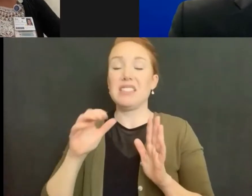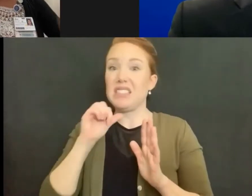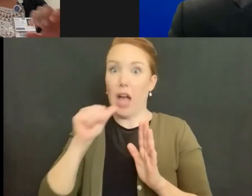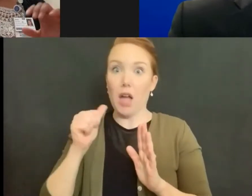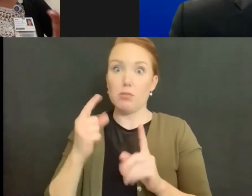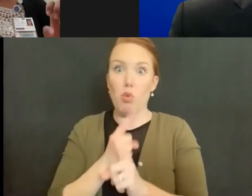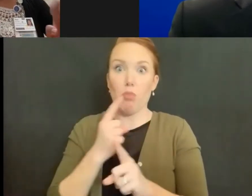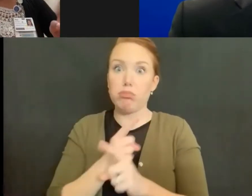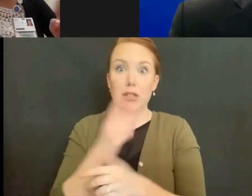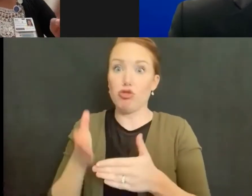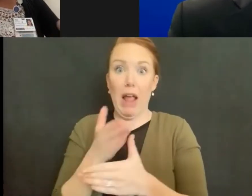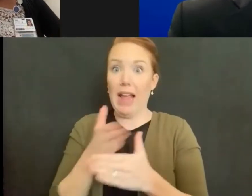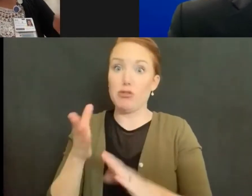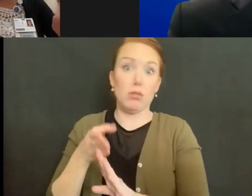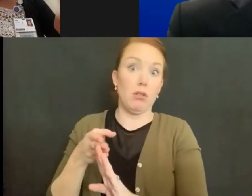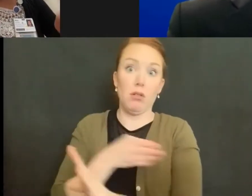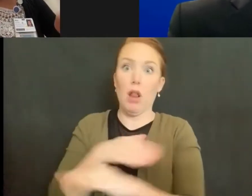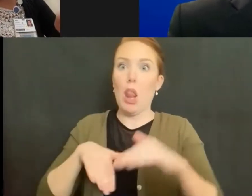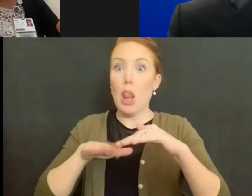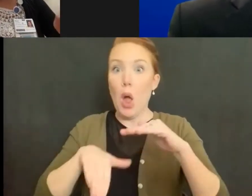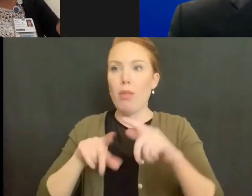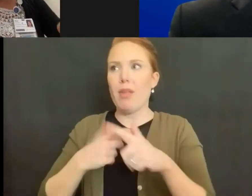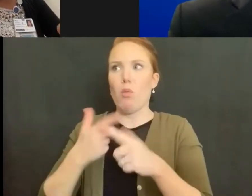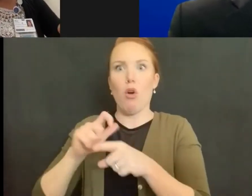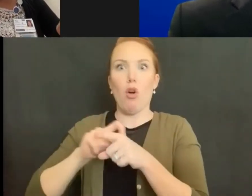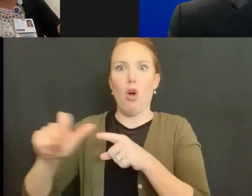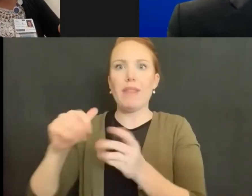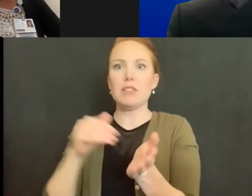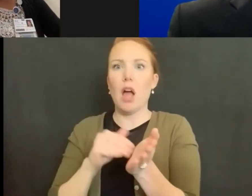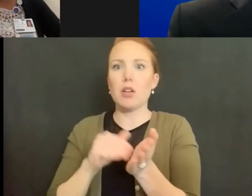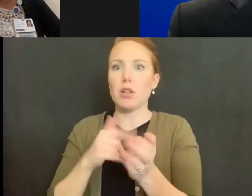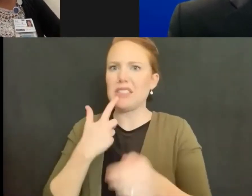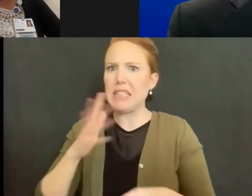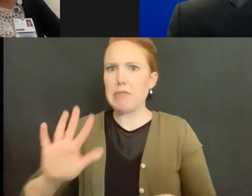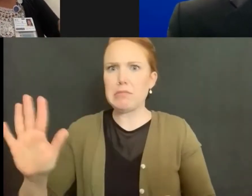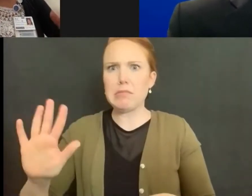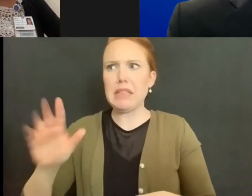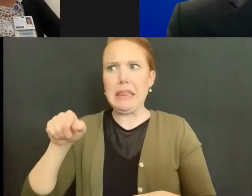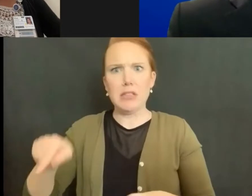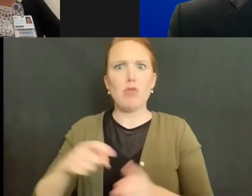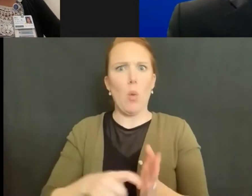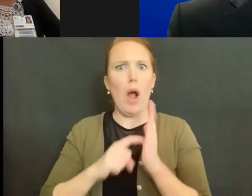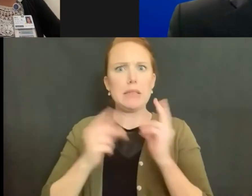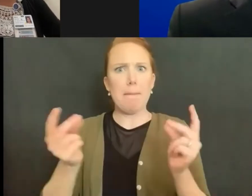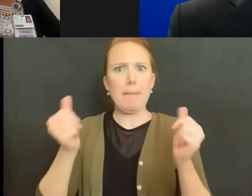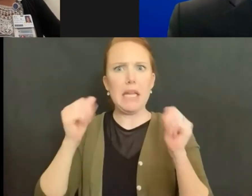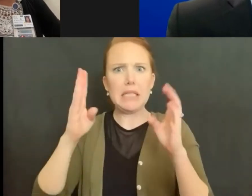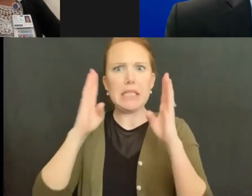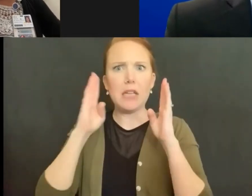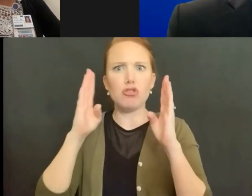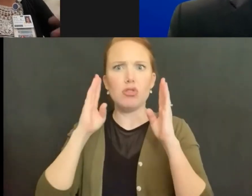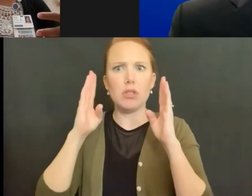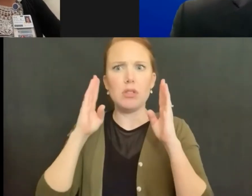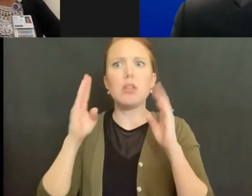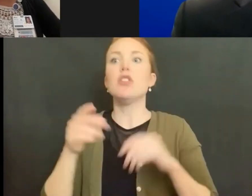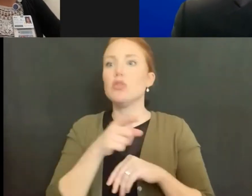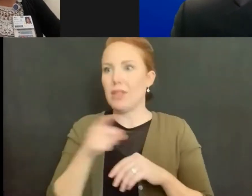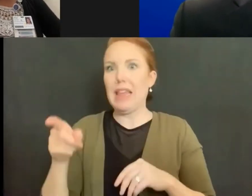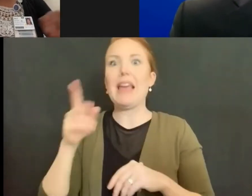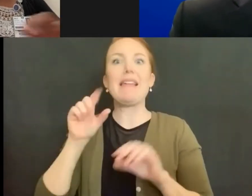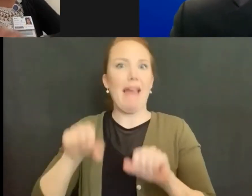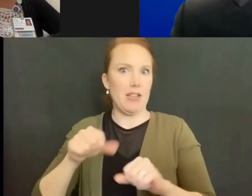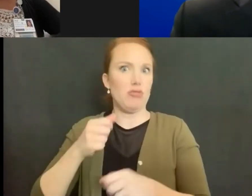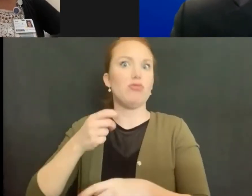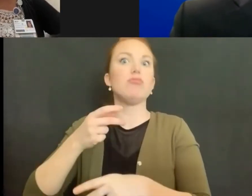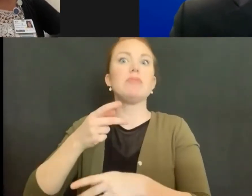notify them, like, hey, this thing needs immediate attention. so they I treat see. the patient based